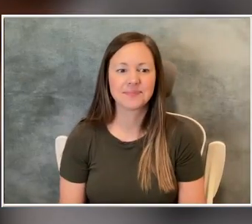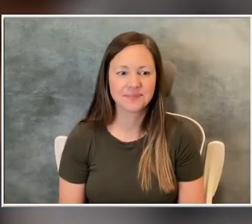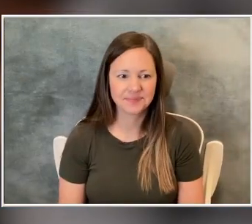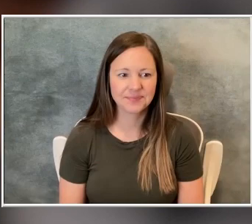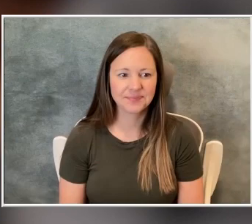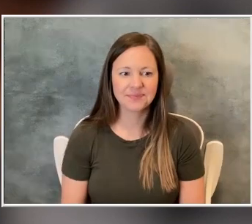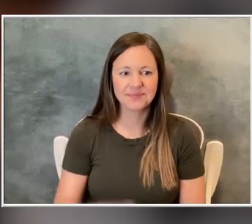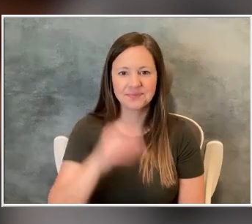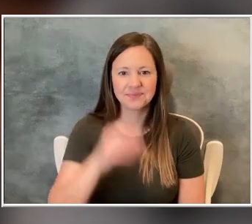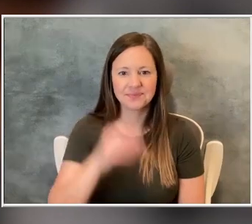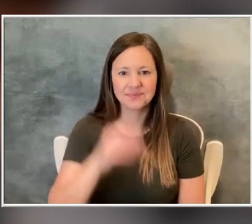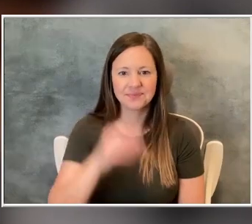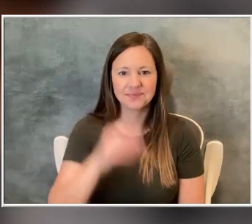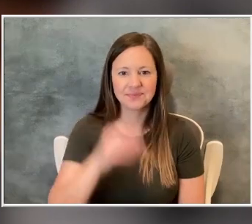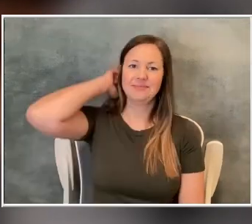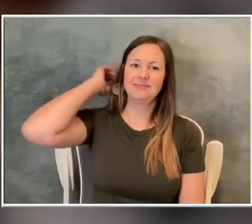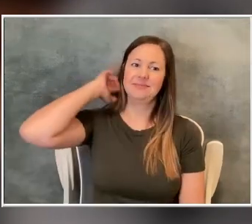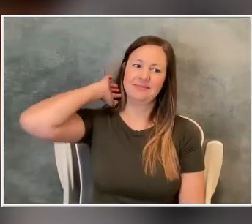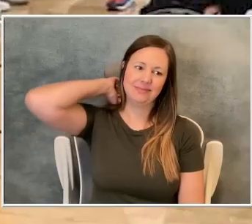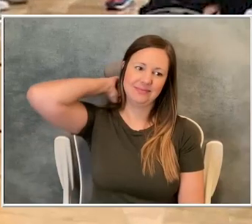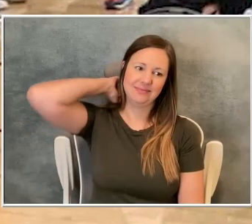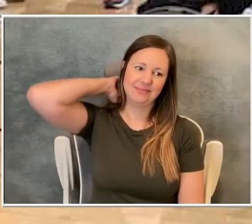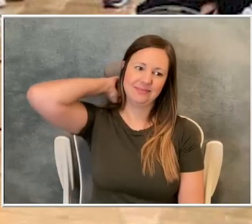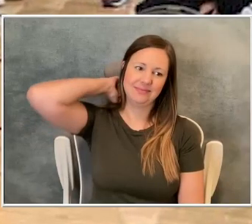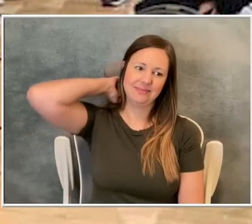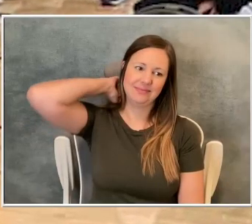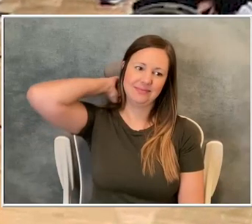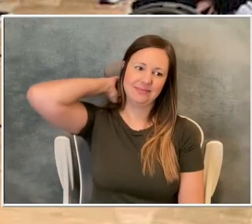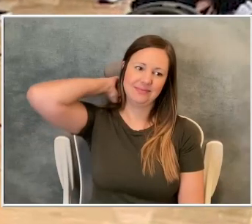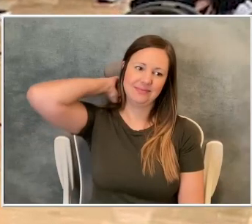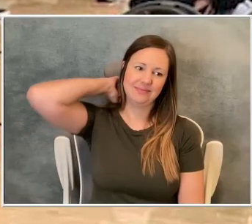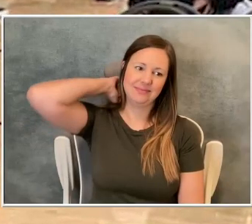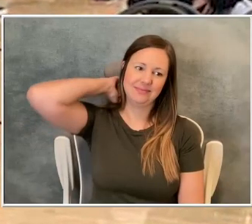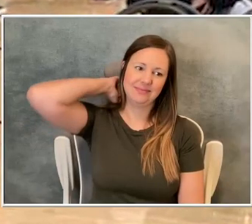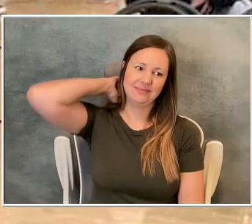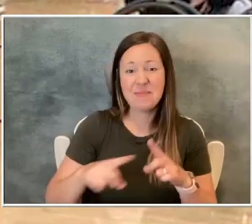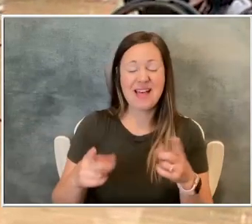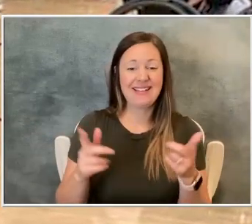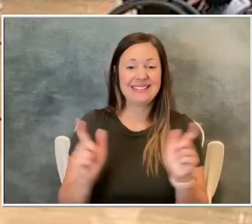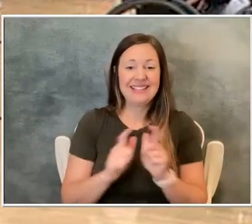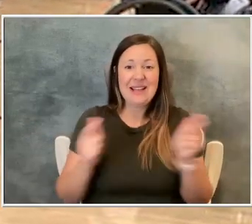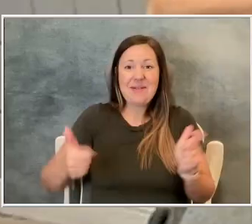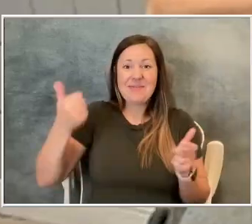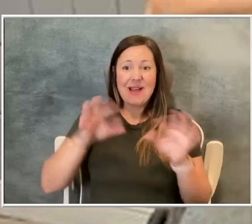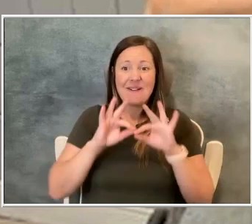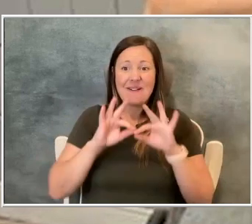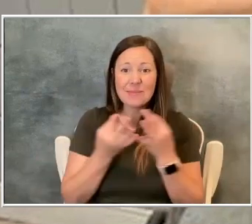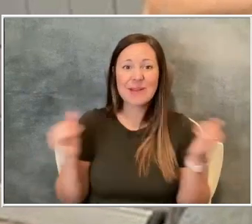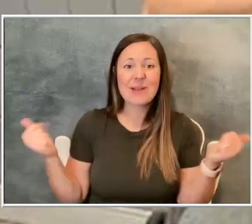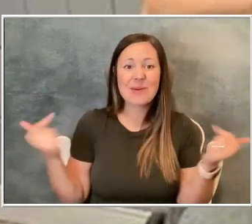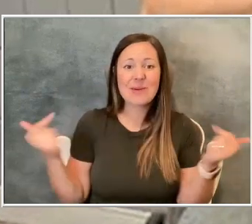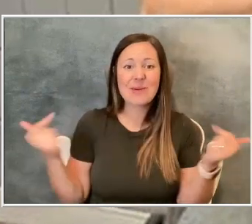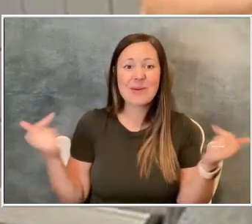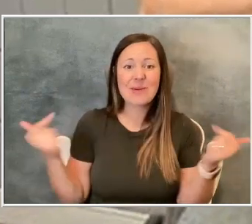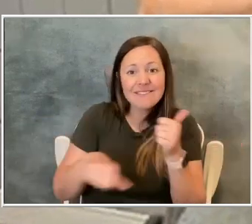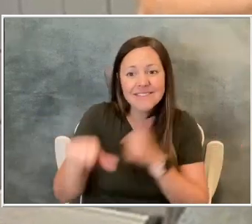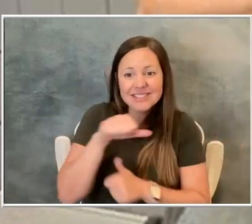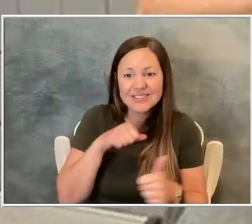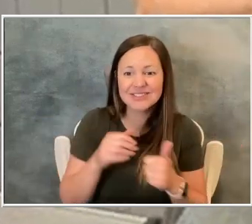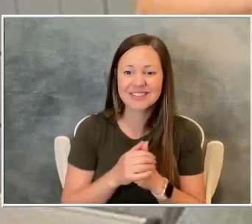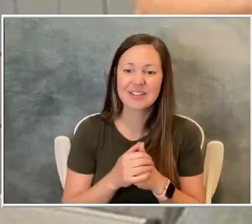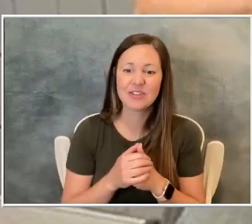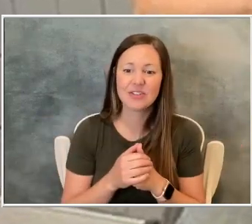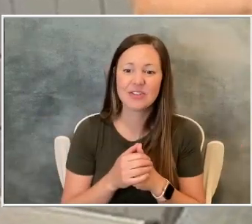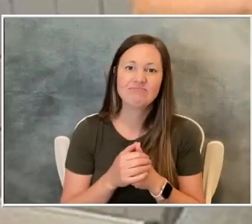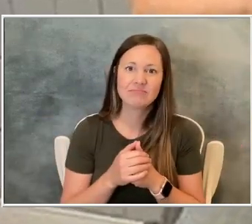I really don't know how to describe it other than just, I've got the biggest family in the world and we all love each other. It's starting